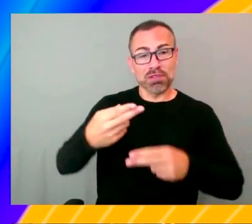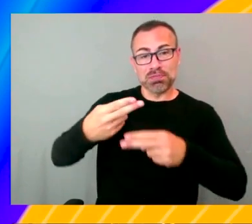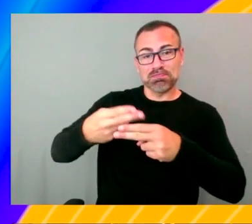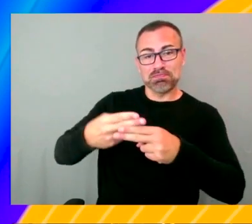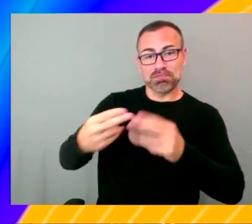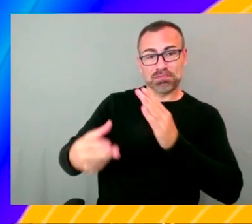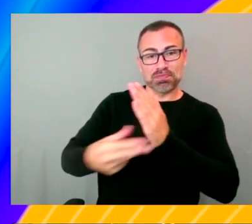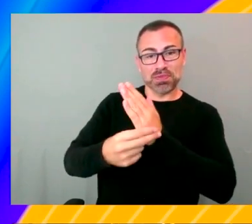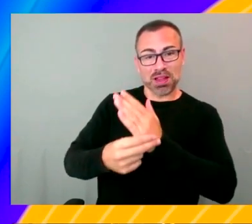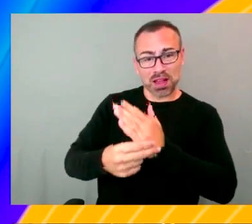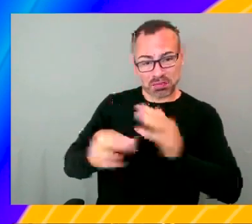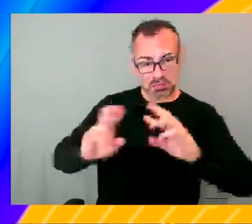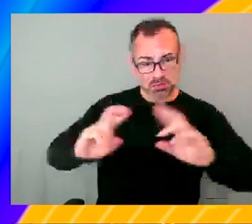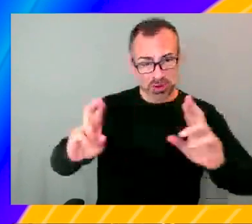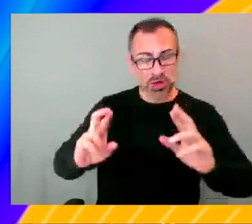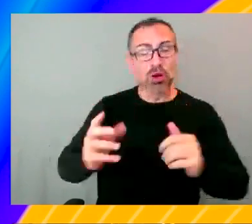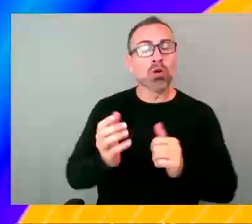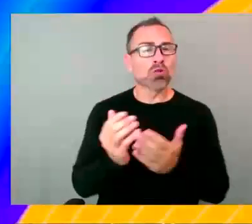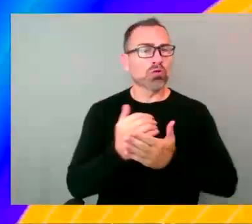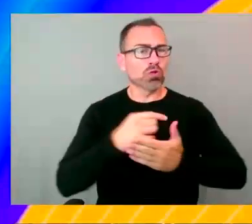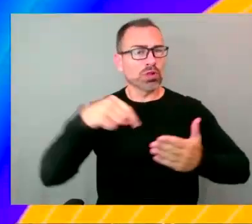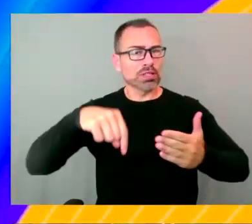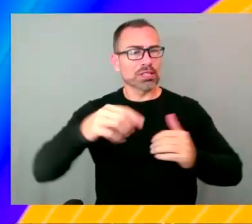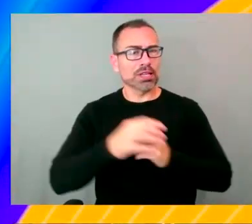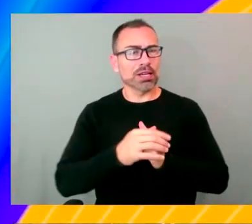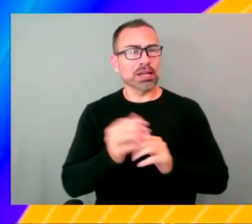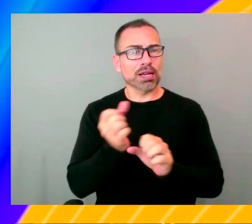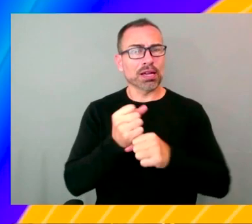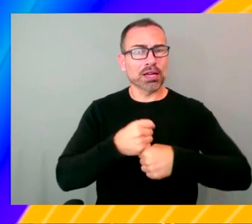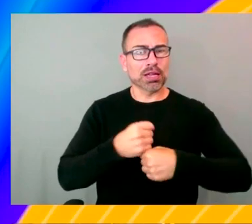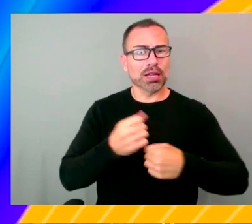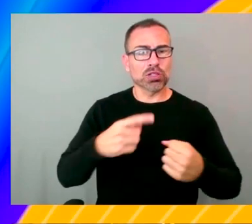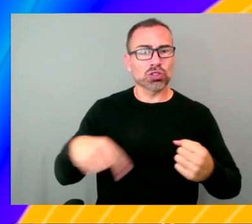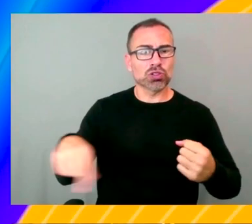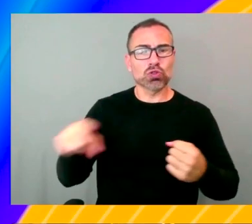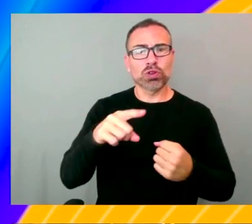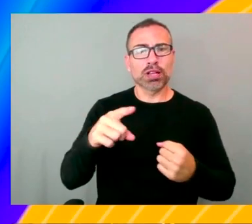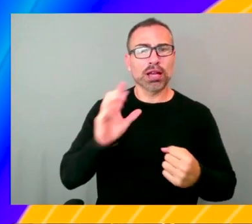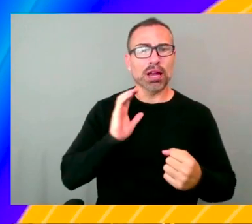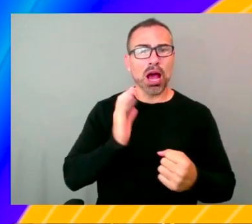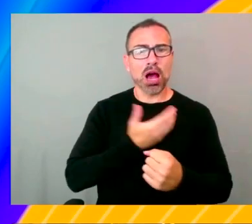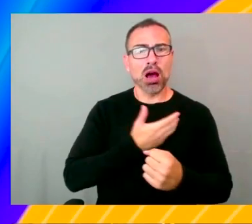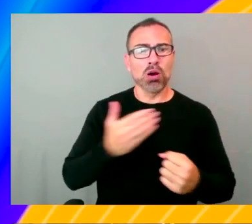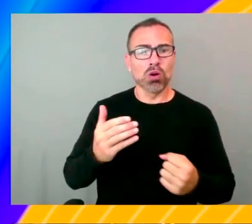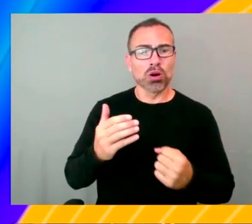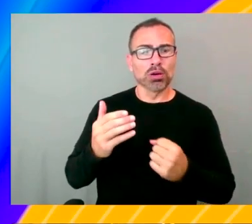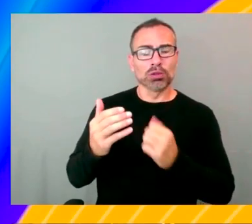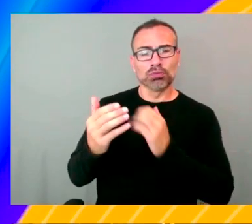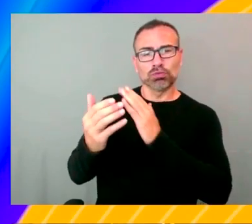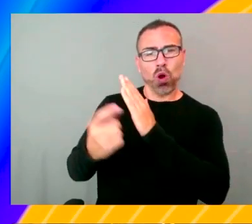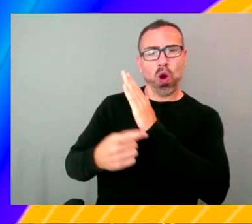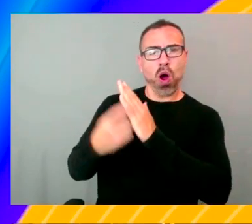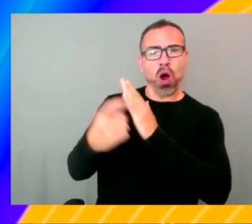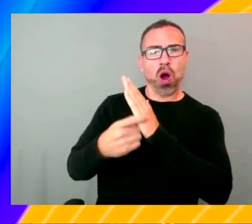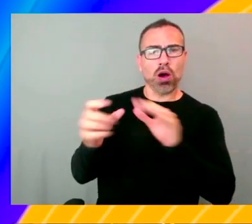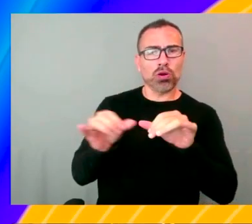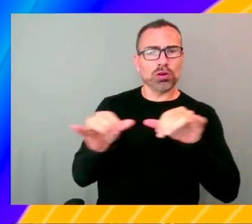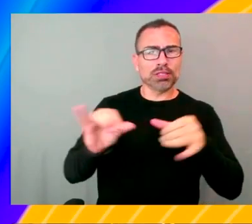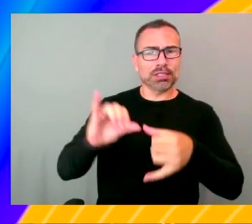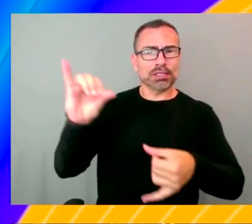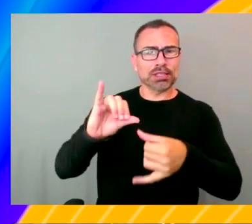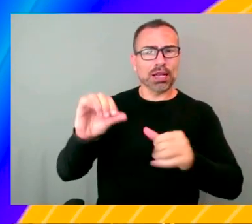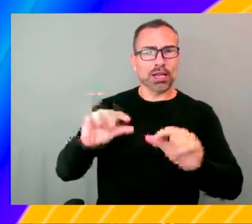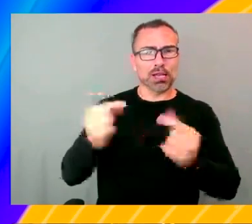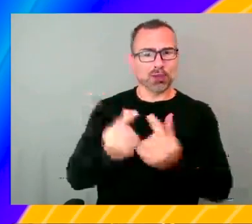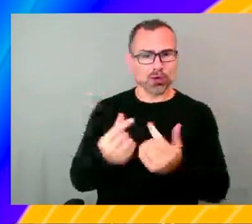this thing, and let's create our auto-scaling group. And while that's happening, what's happening, I don't want to say behind the scenes, but like what is